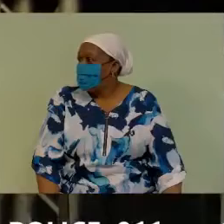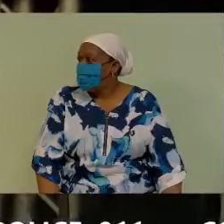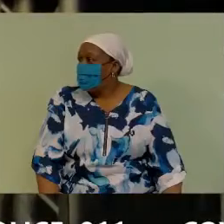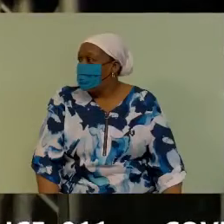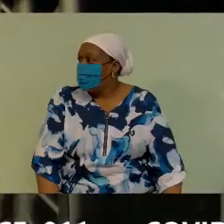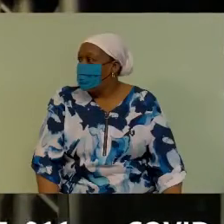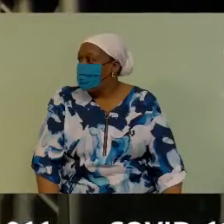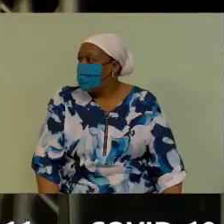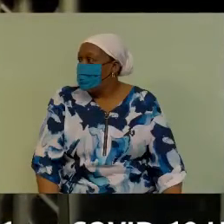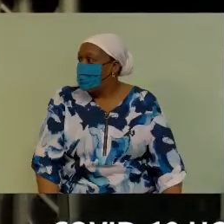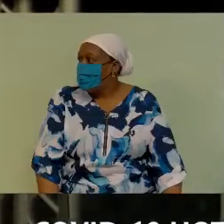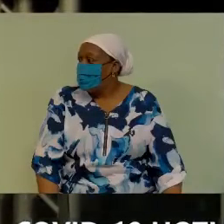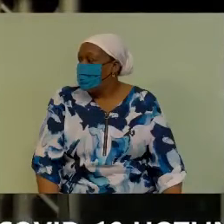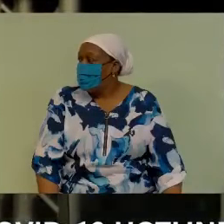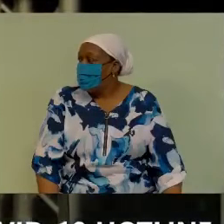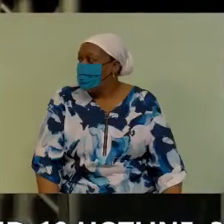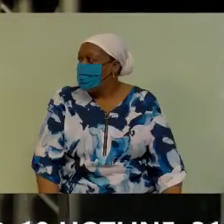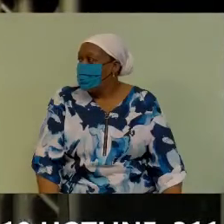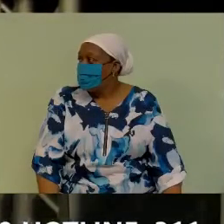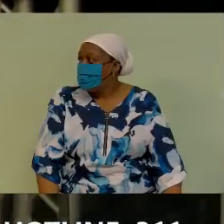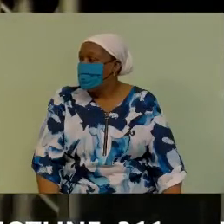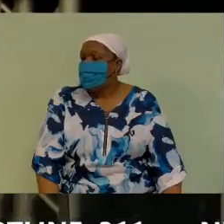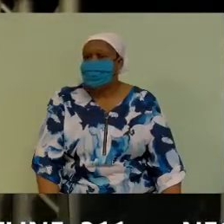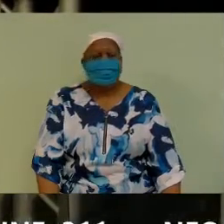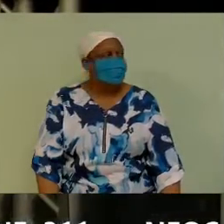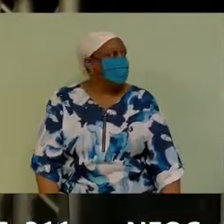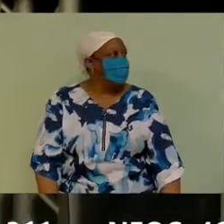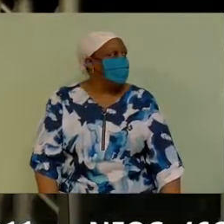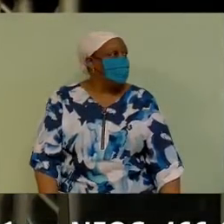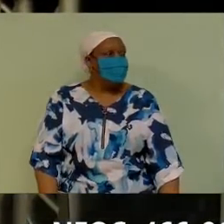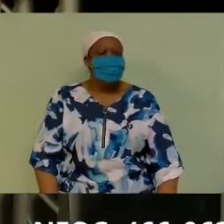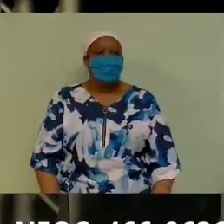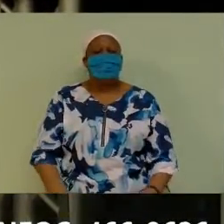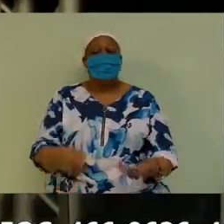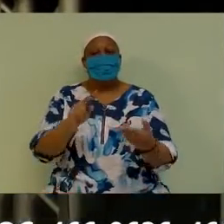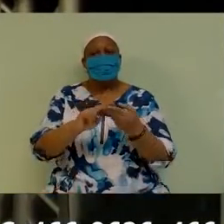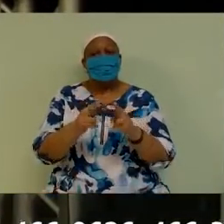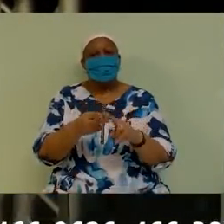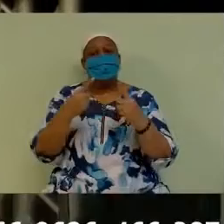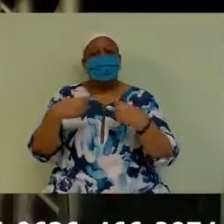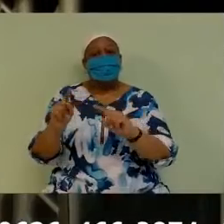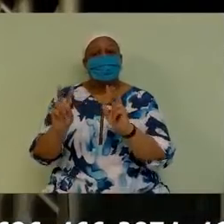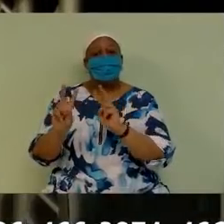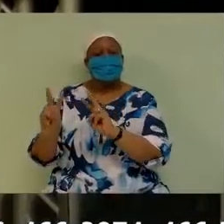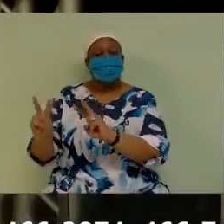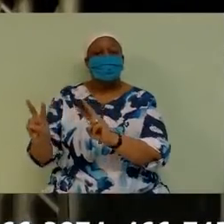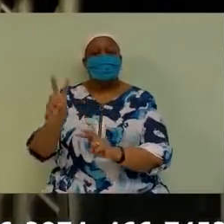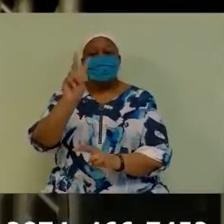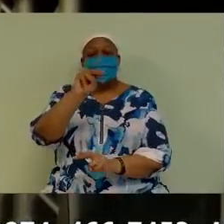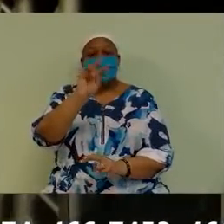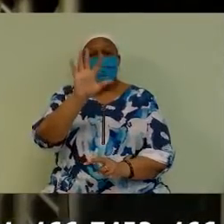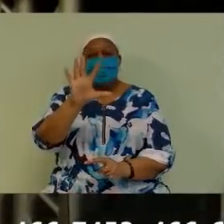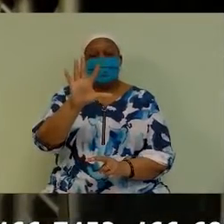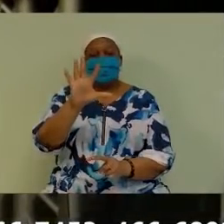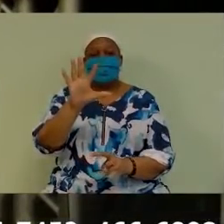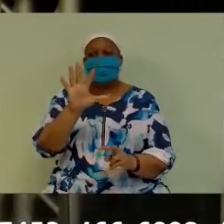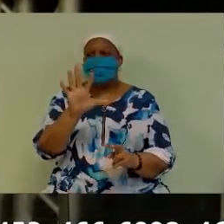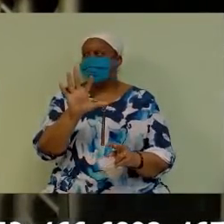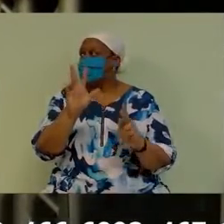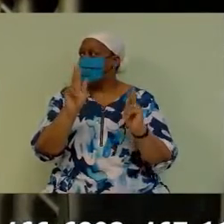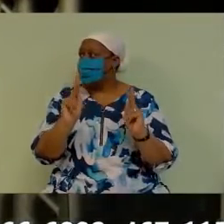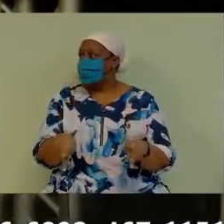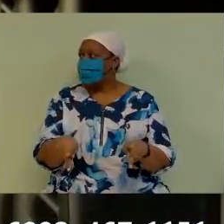The regulation provides for 25 persons to attend funeral, and that 25 does not include